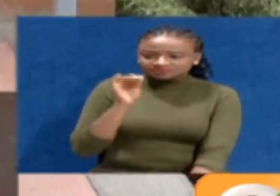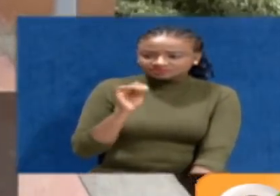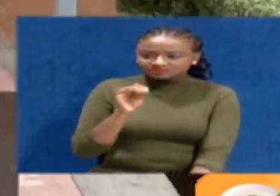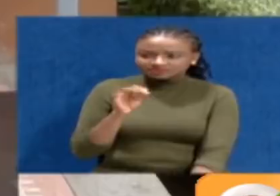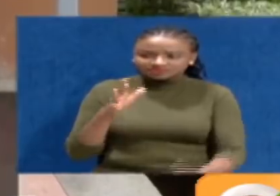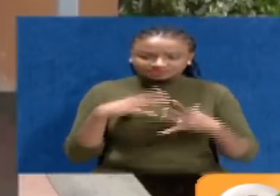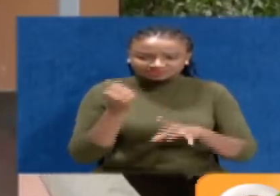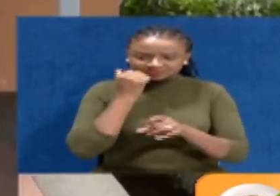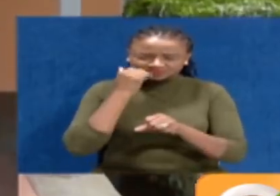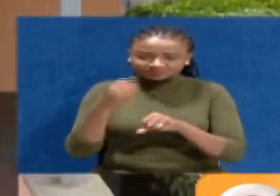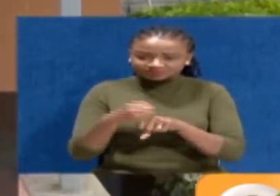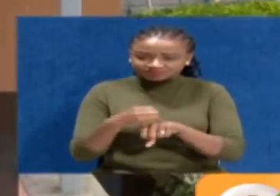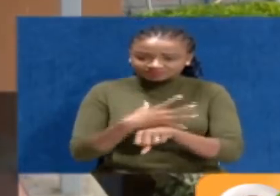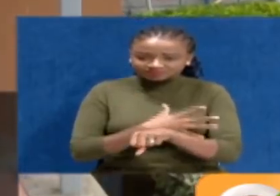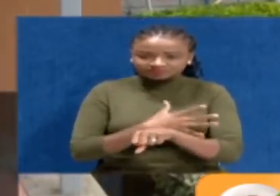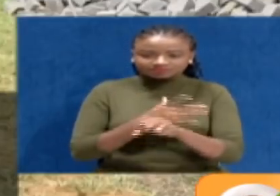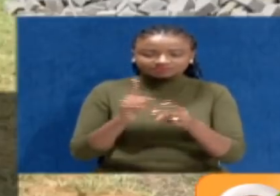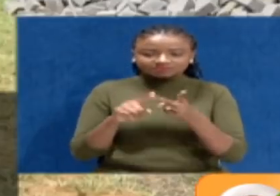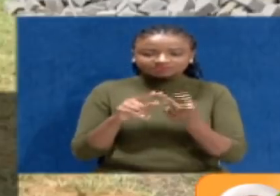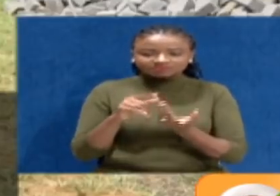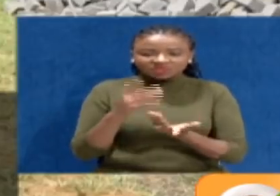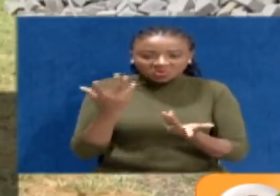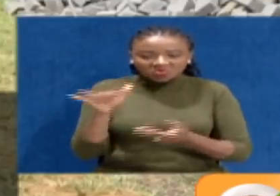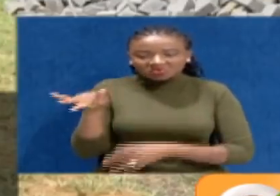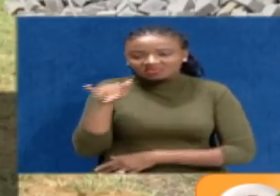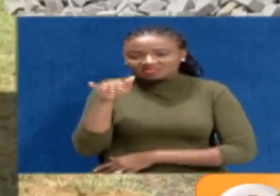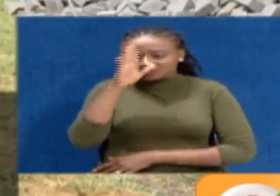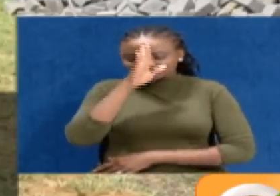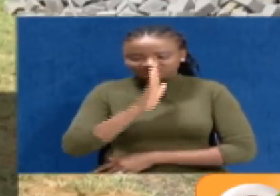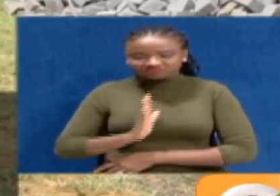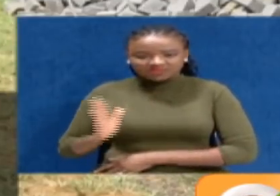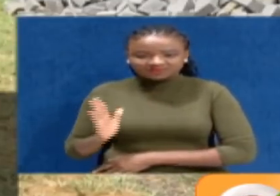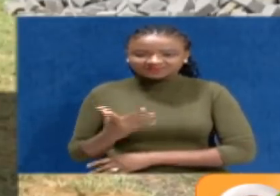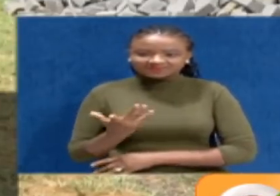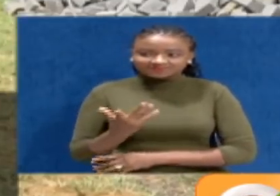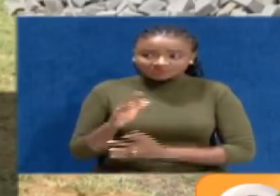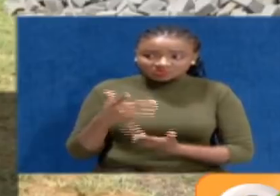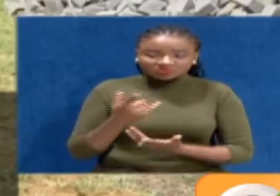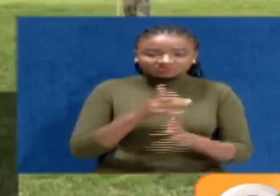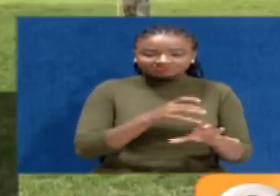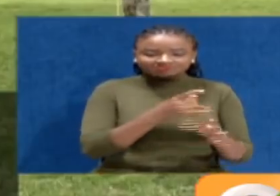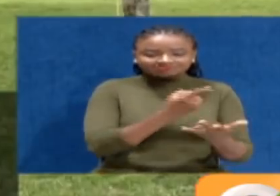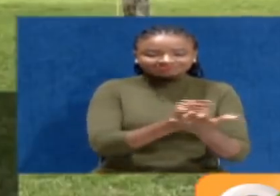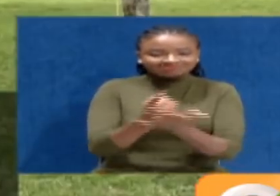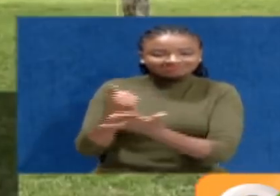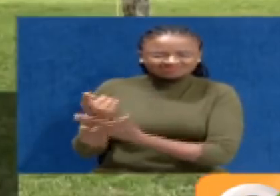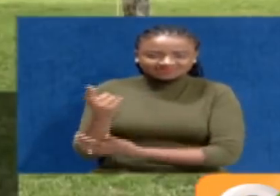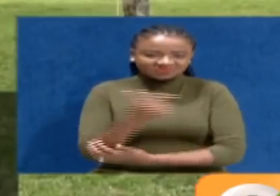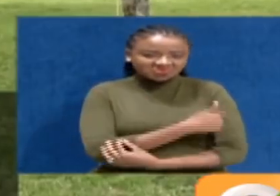ugonjwa saratani, paralysis, watu ambaye wanachukua vitanda,